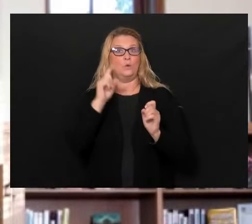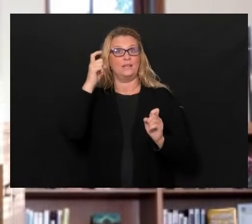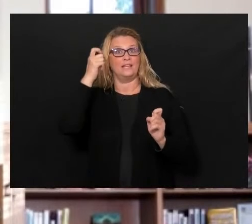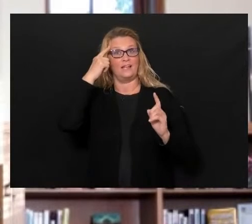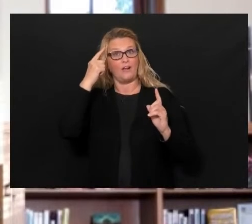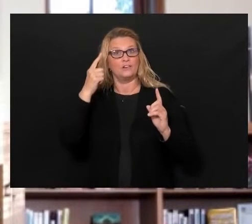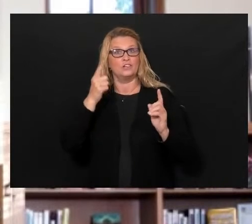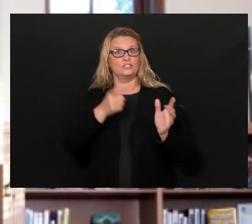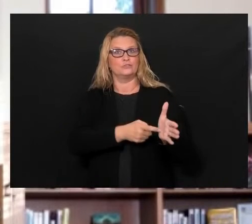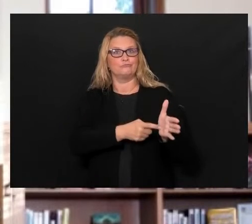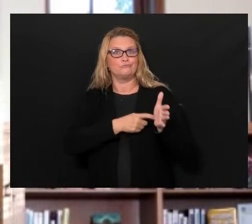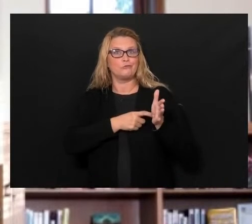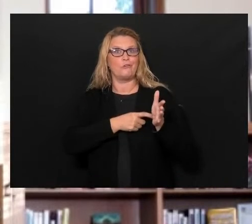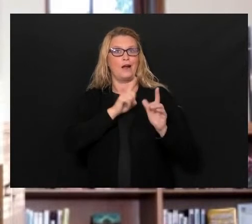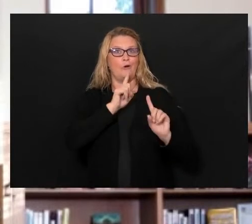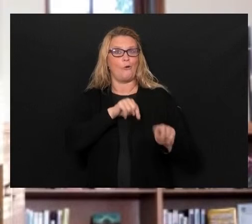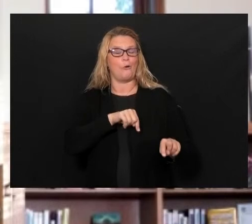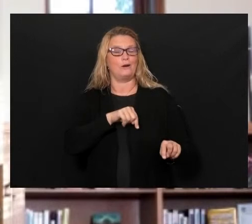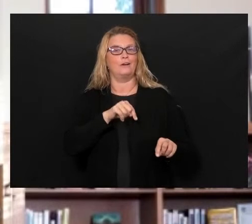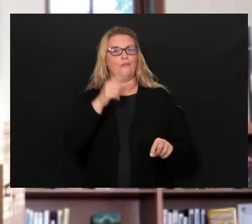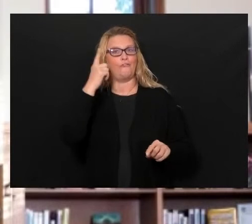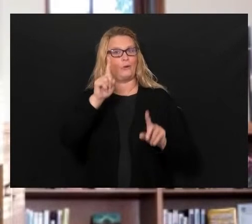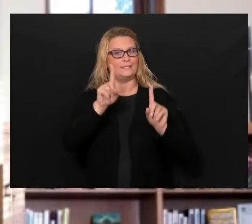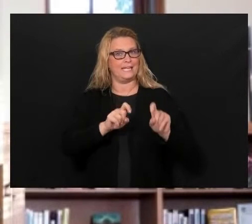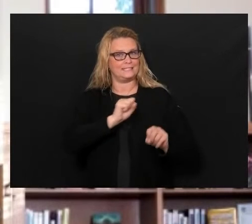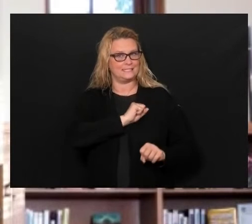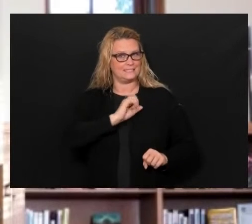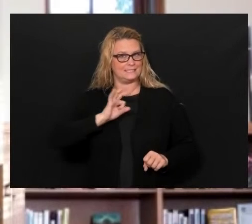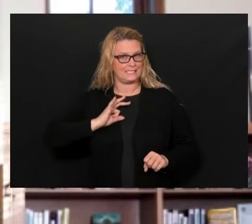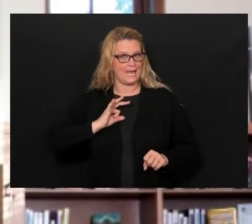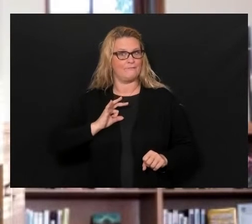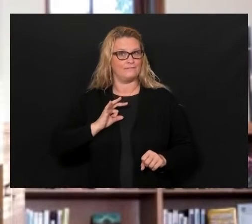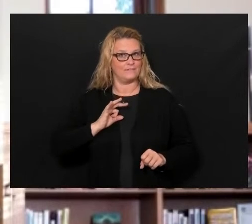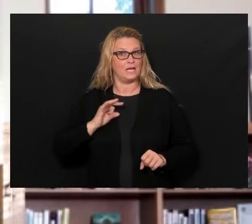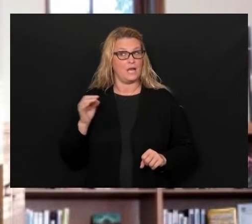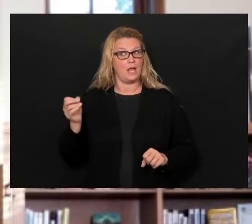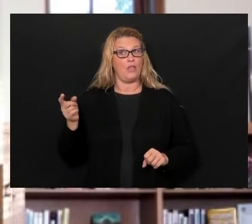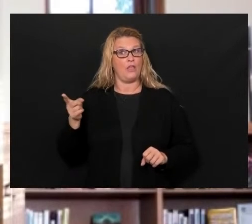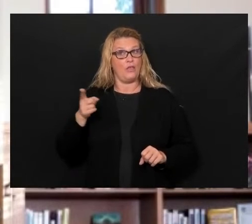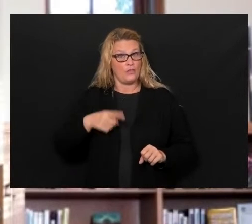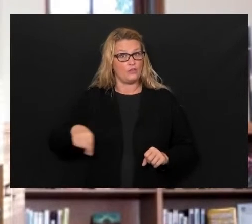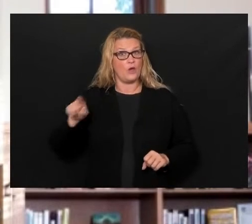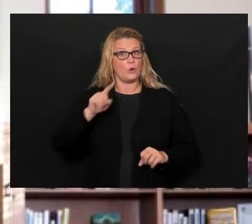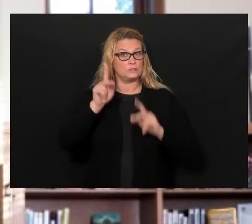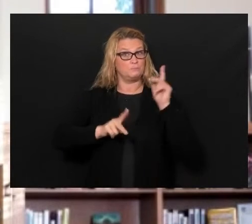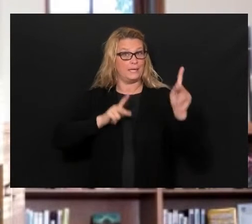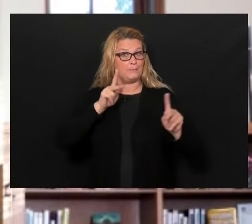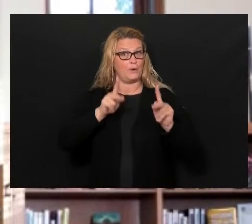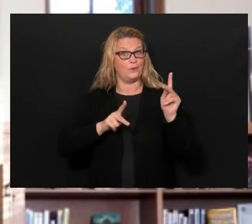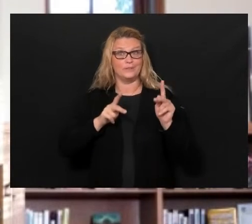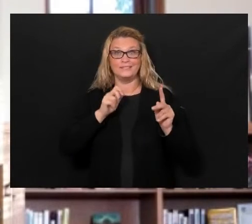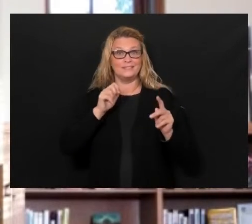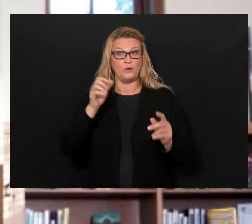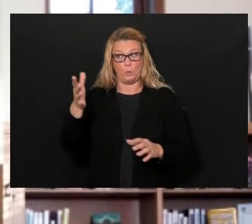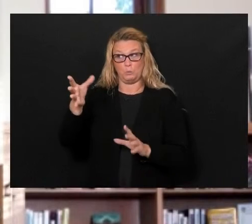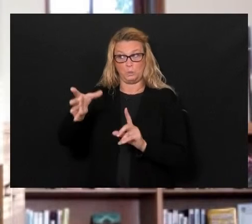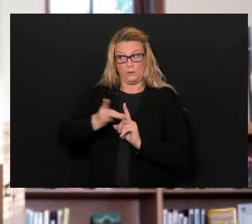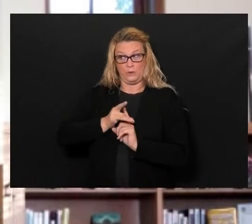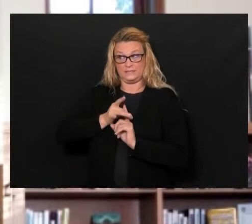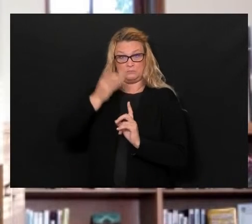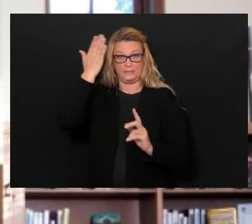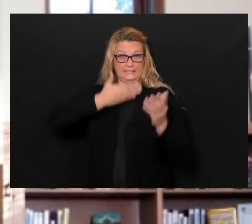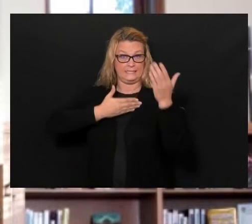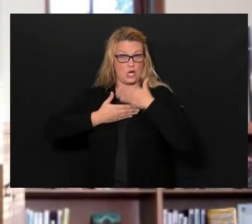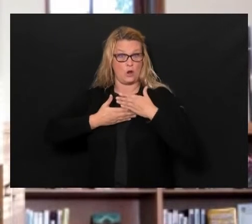staff. And that does highlight the testing of asymptomatic people. So I do want to remind everyone to